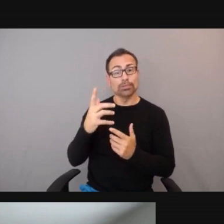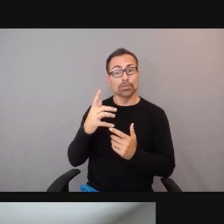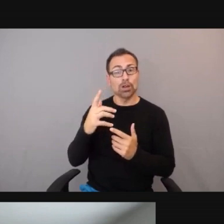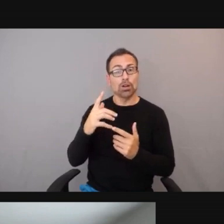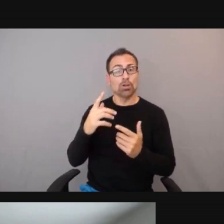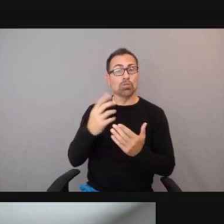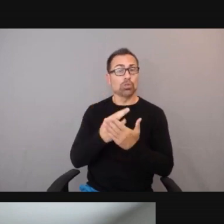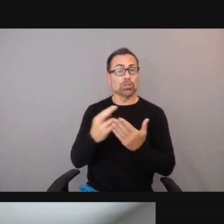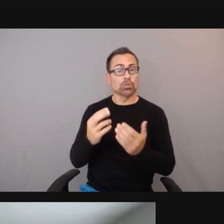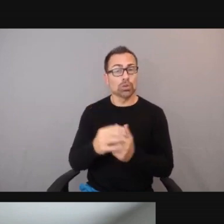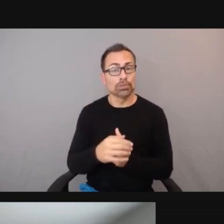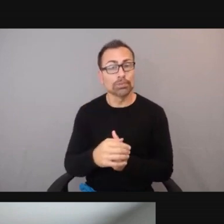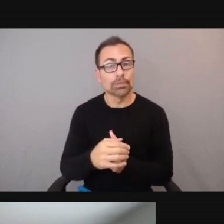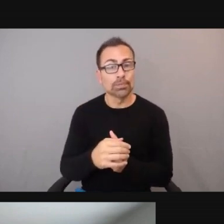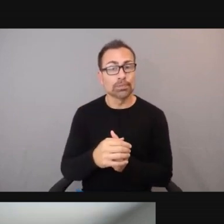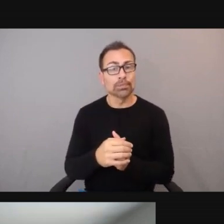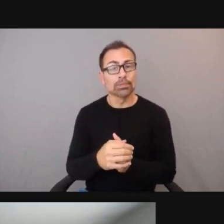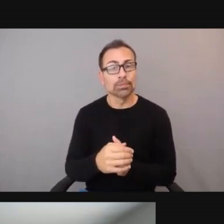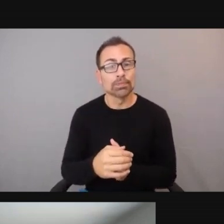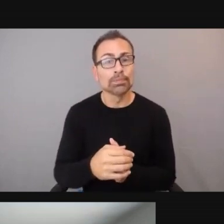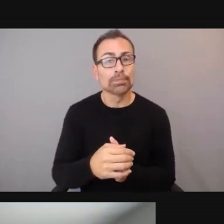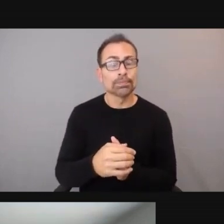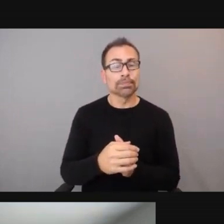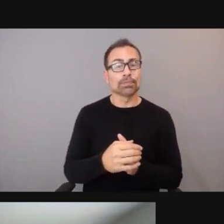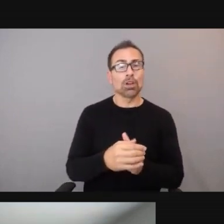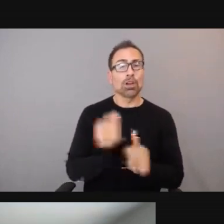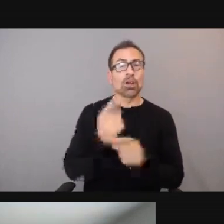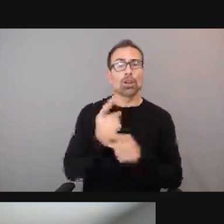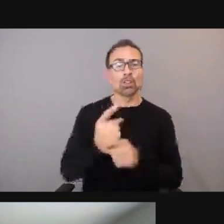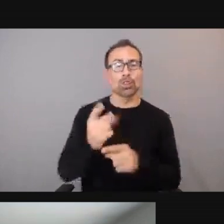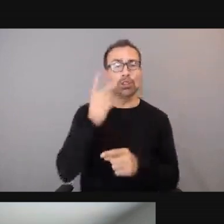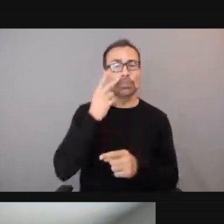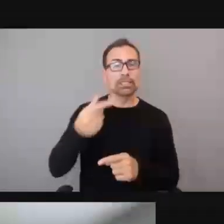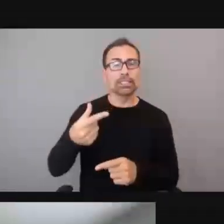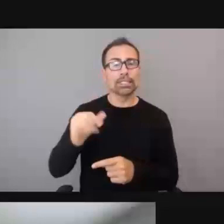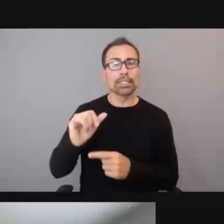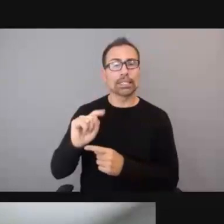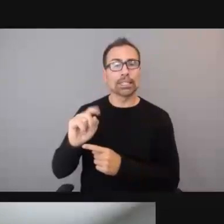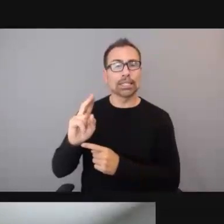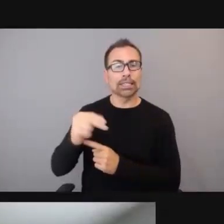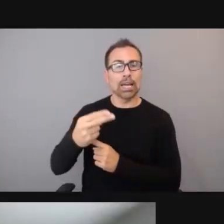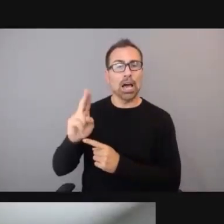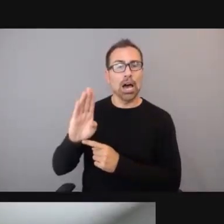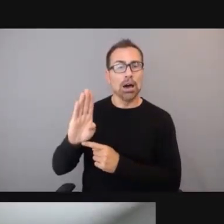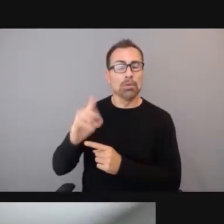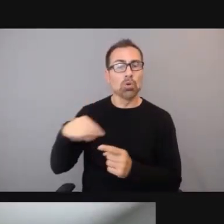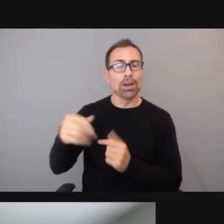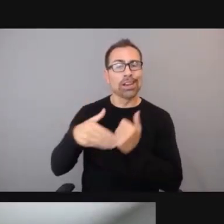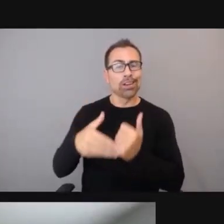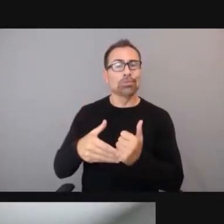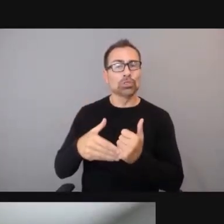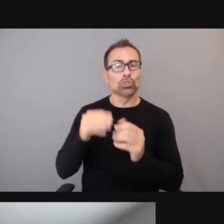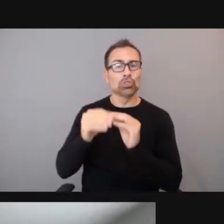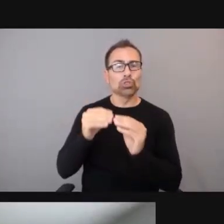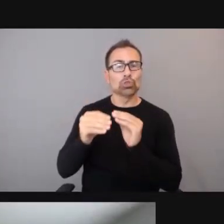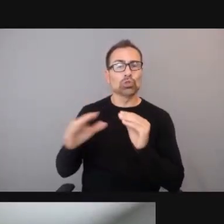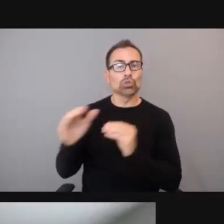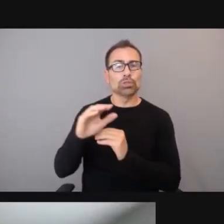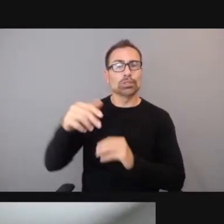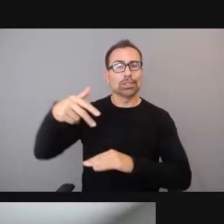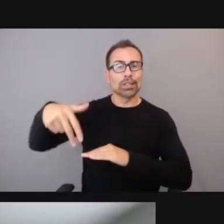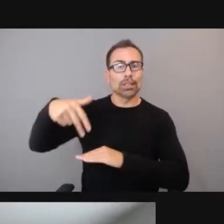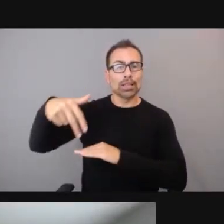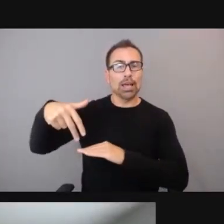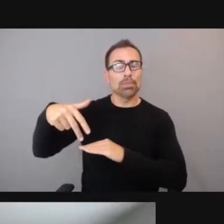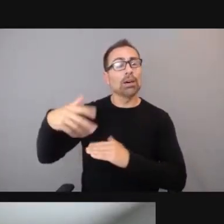believe, like I've seen a GitHub resource where it helps you to tune Lambda functions to make sure that you are running at that optima.